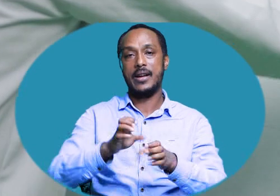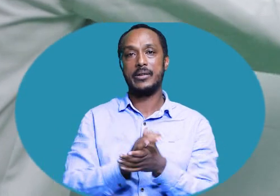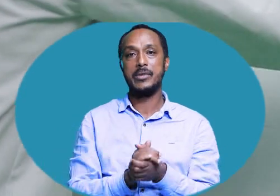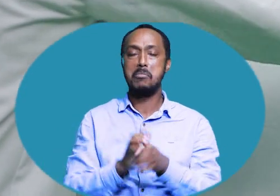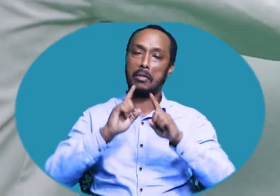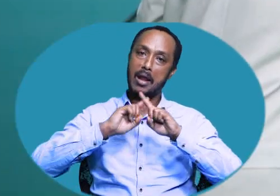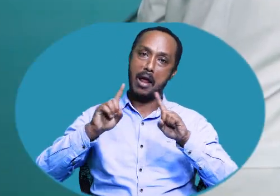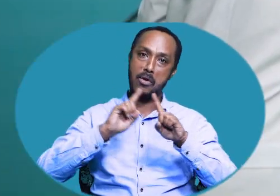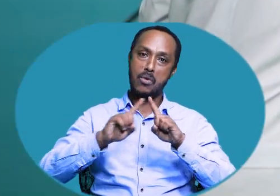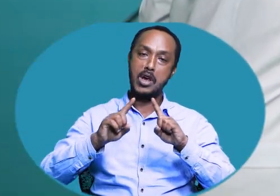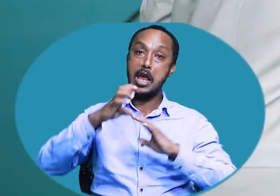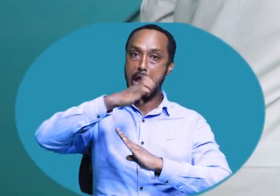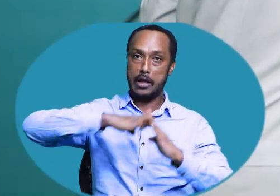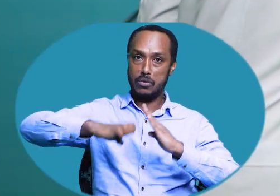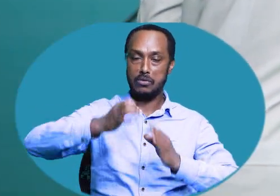different